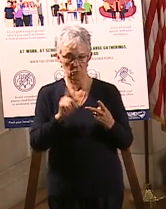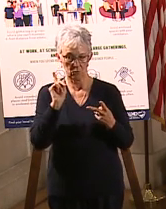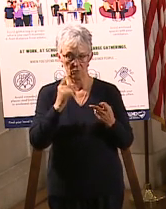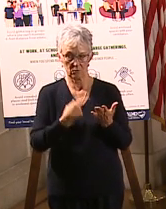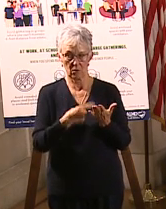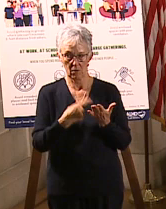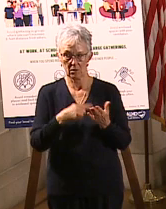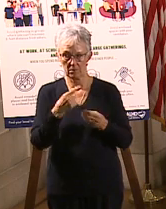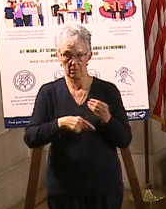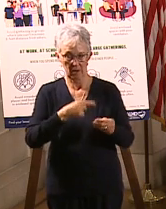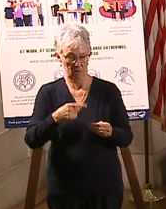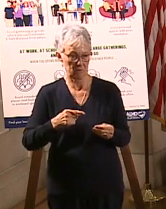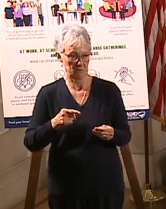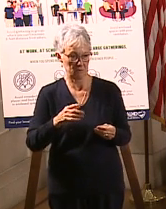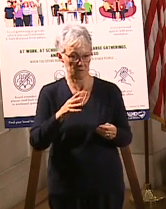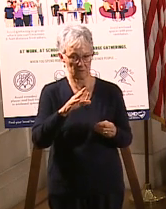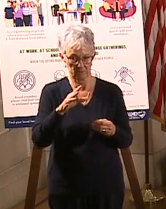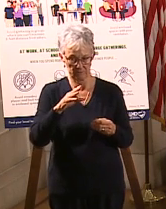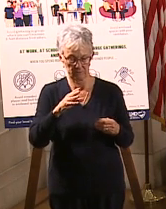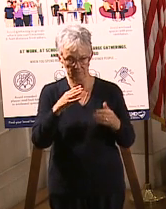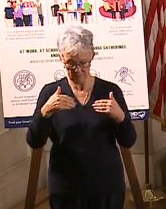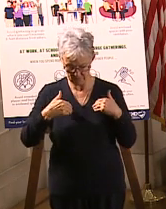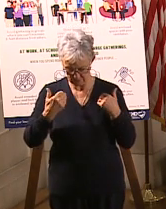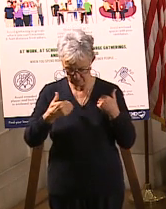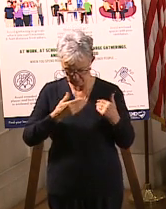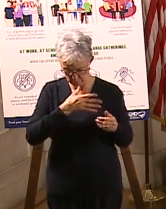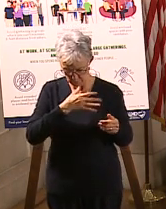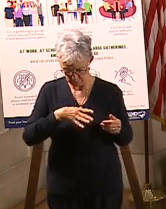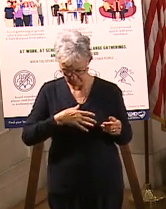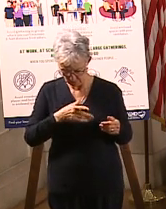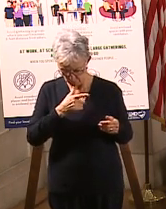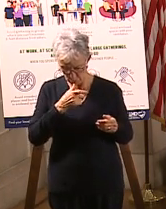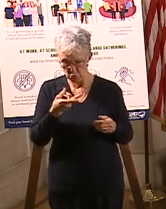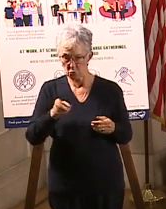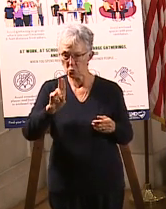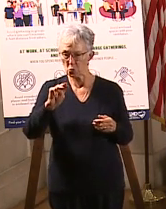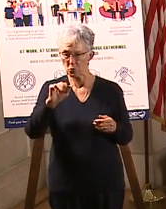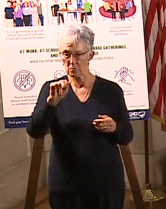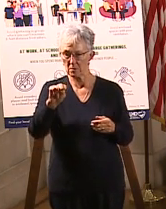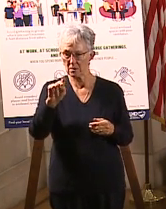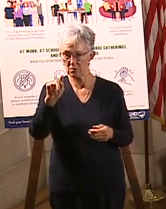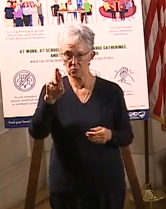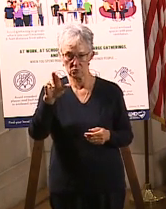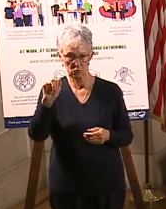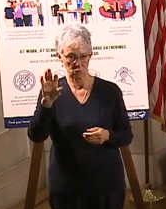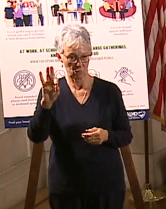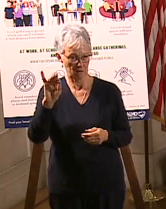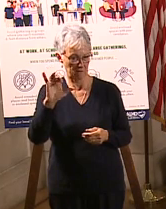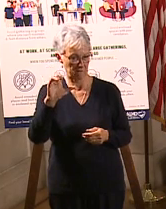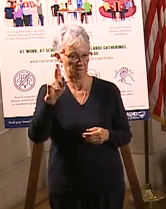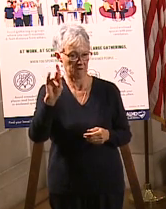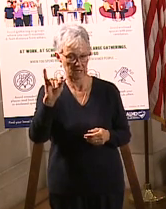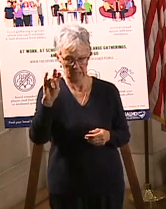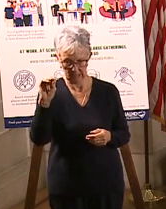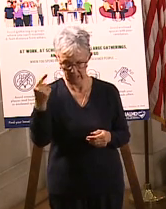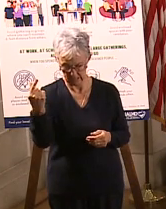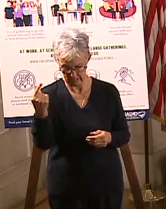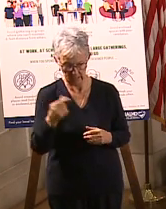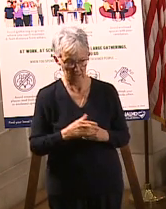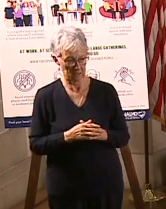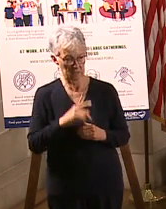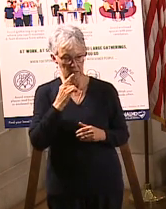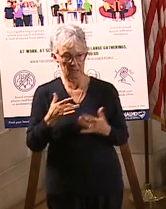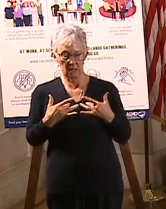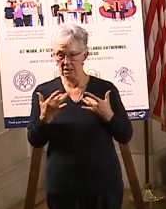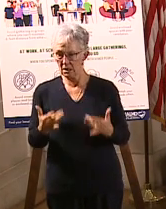that. Also, we will have a number of people. Normally, when we do the Human Trafficking Awareness briefing, we bring in a lot